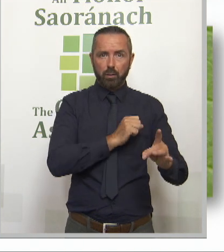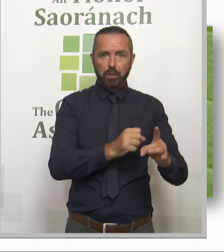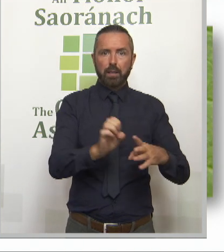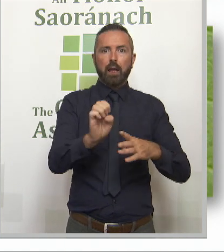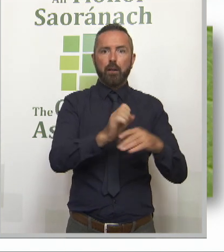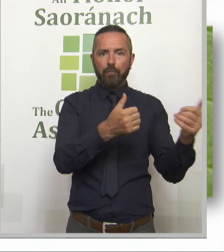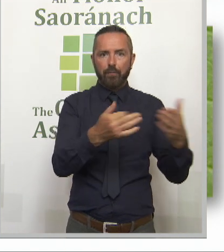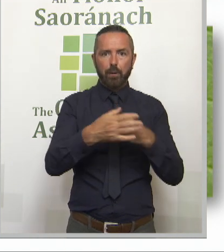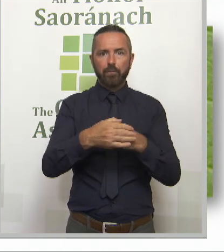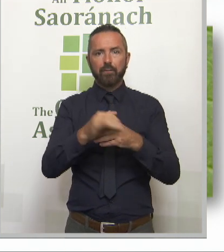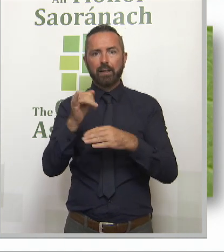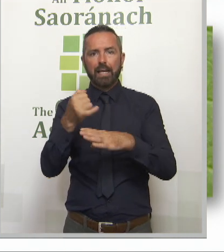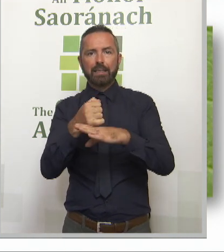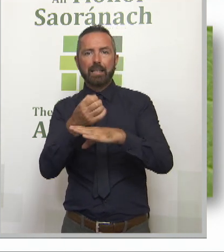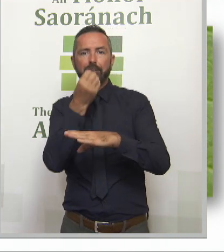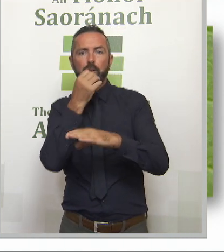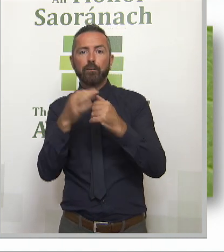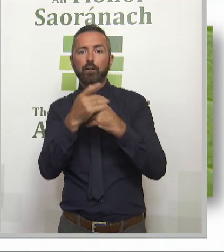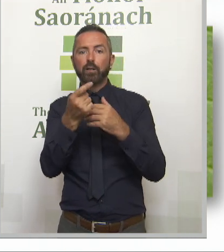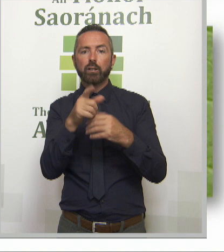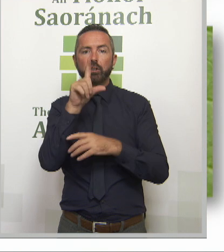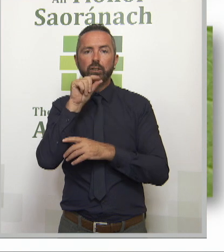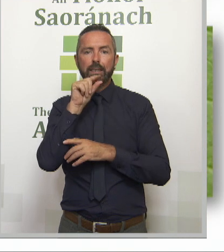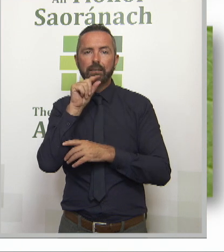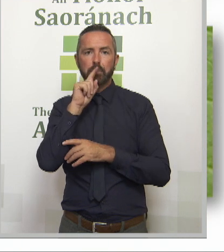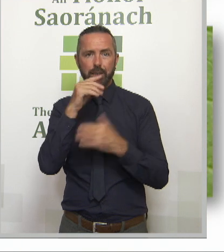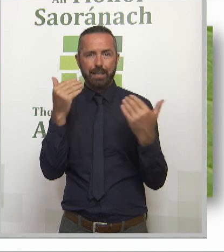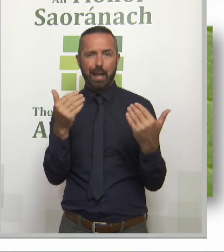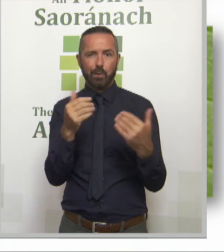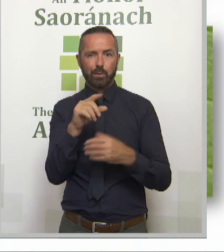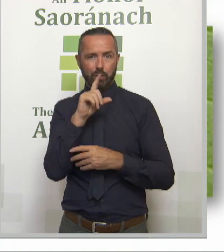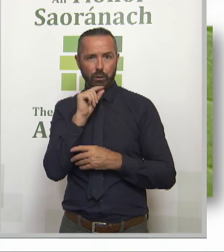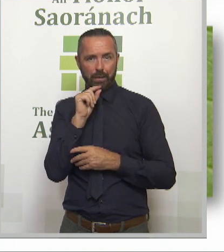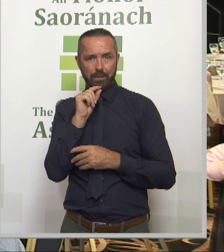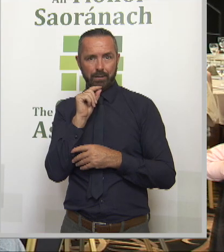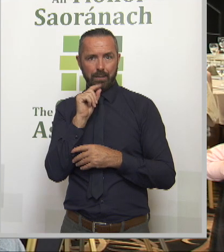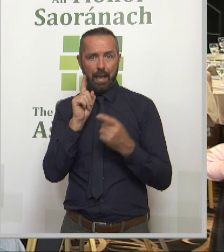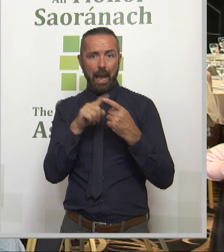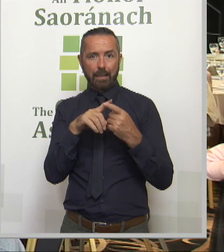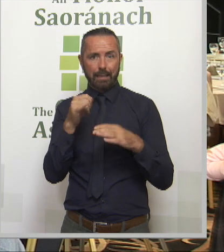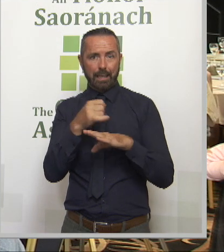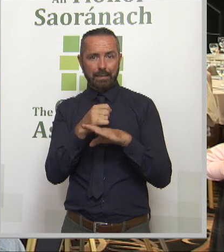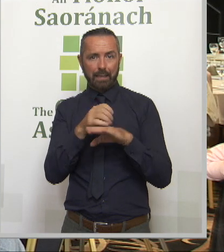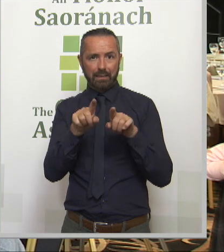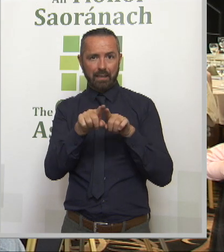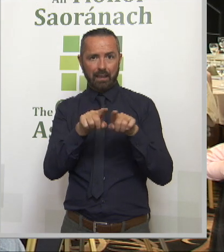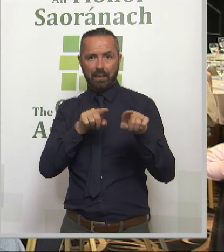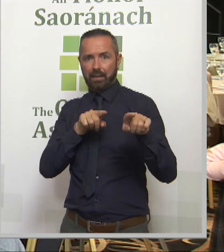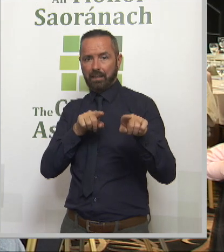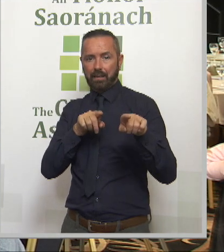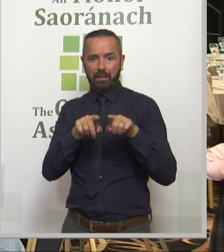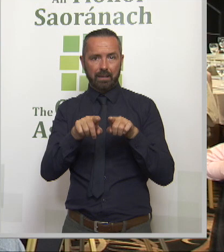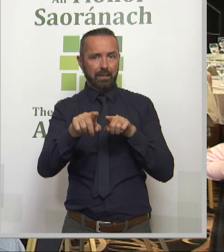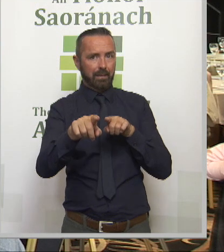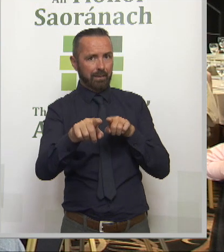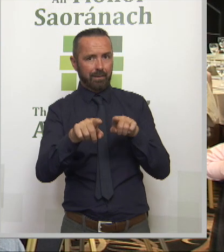maximum availability of insect food for their young, which they need to feed. But now the insects are kind of most abundant at different times